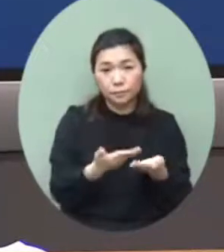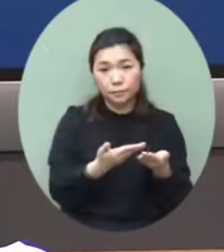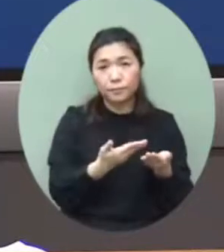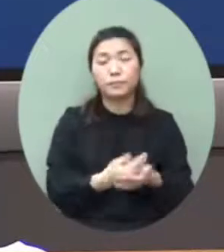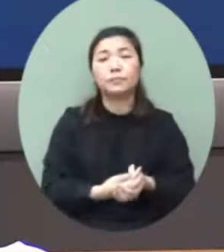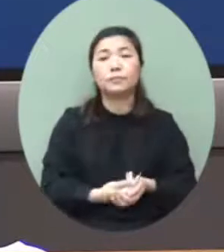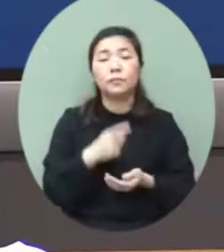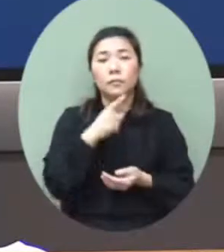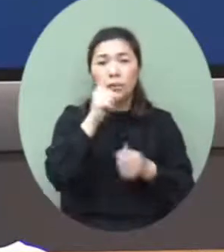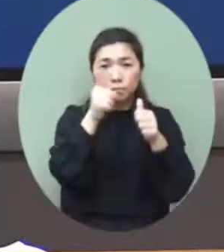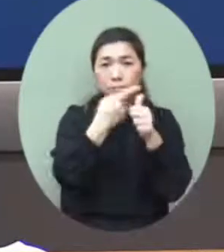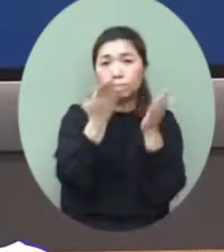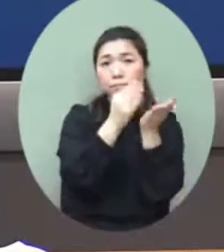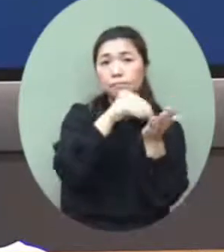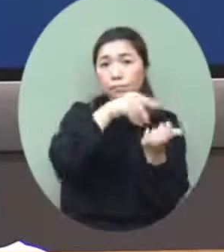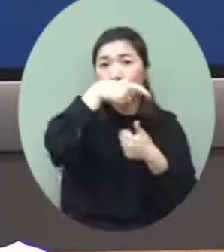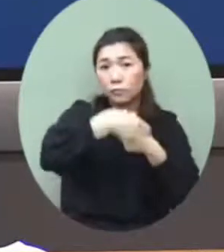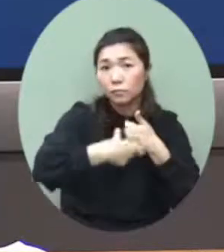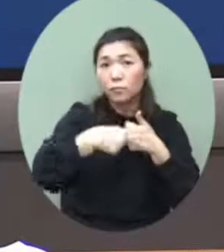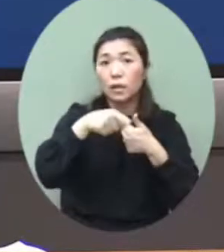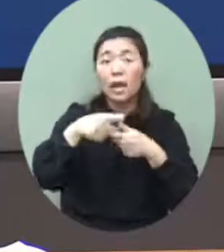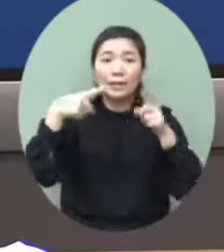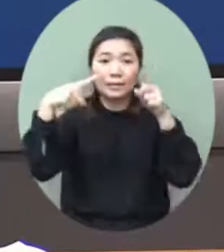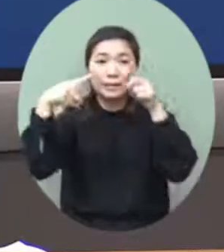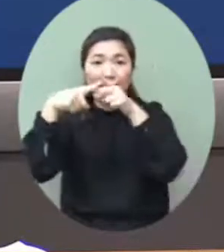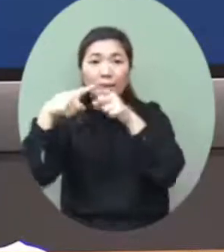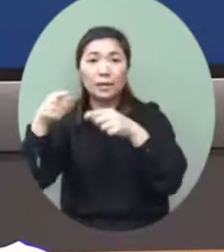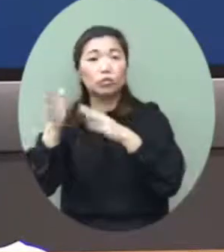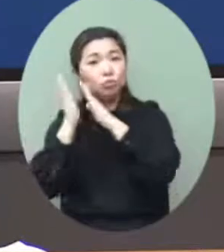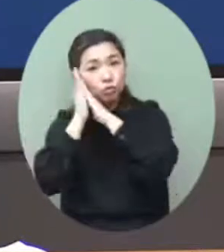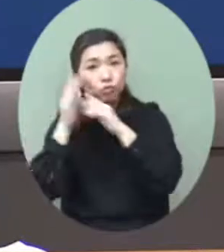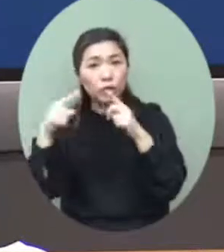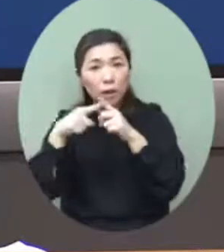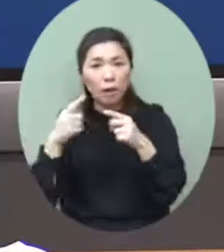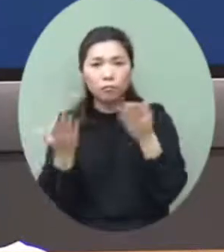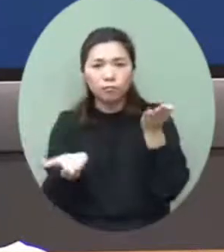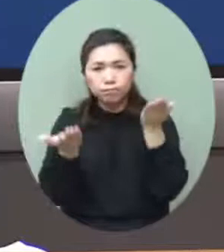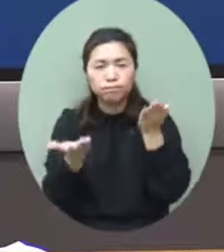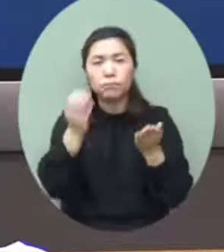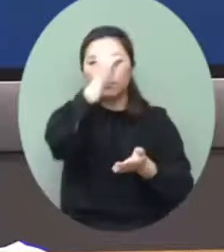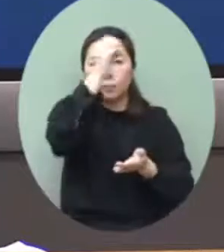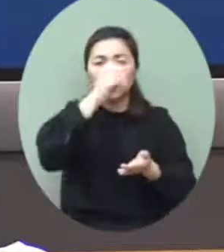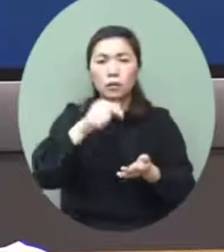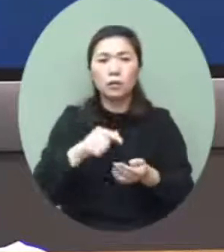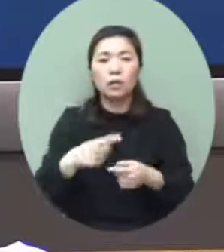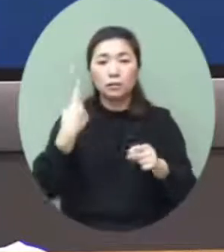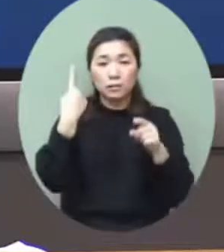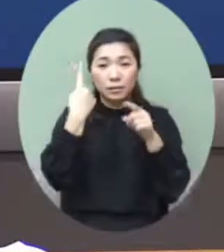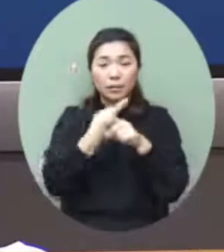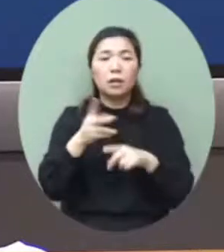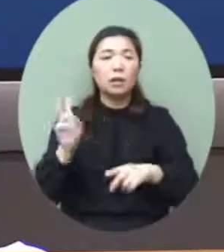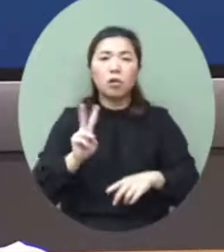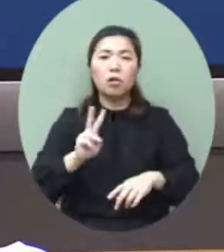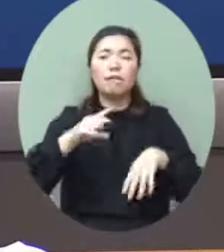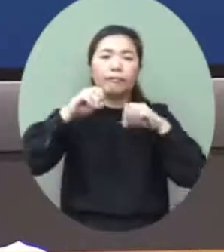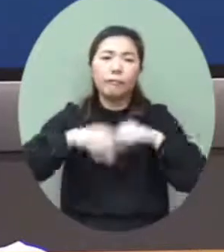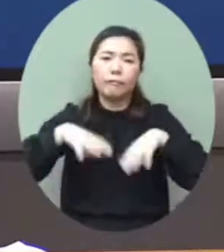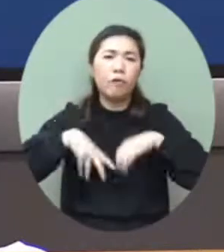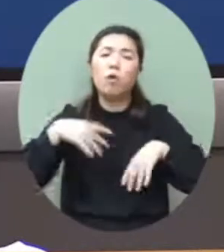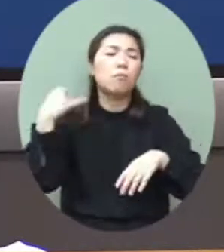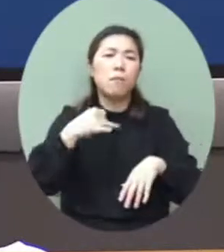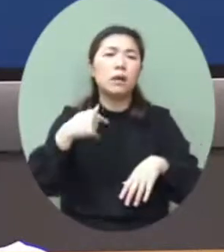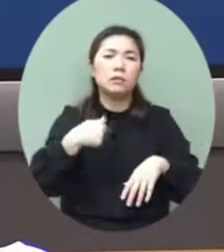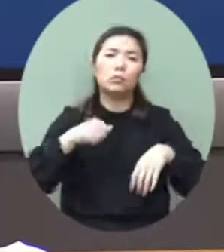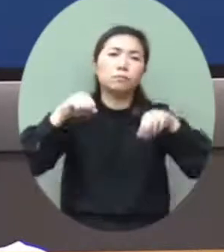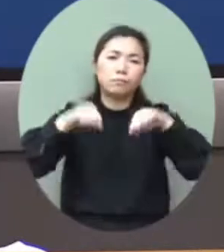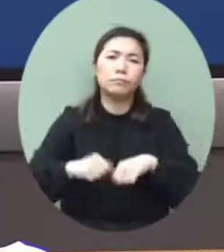recent days. The orange line denote the ratio of preliminary positive cases